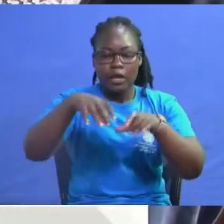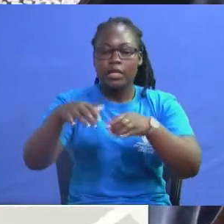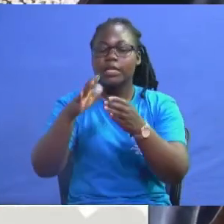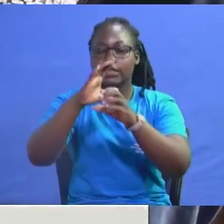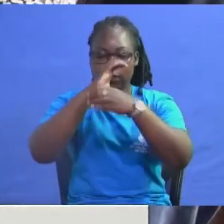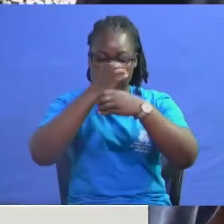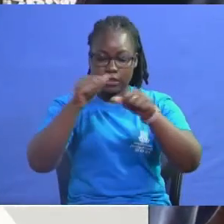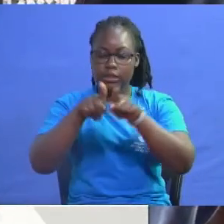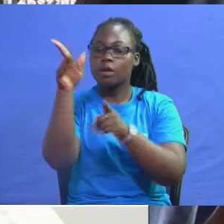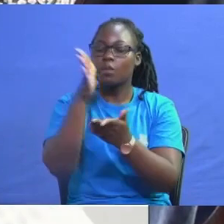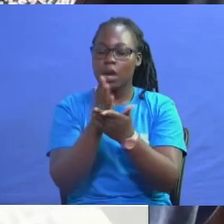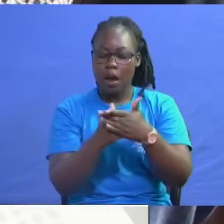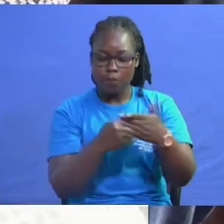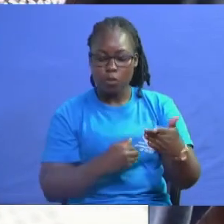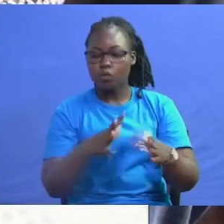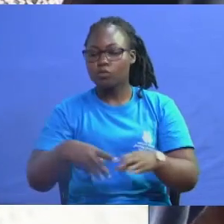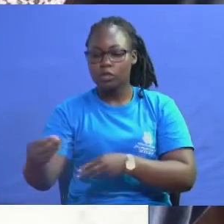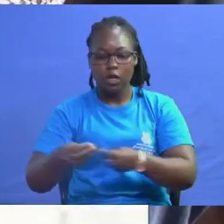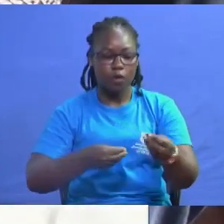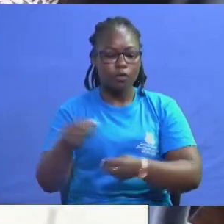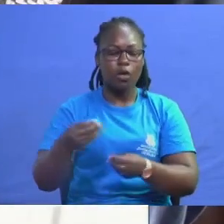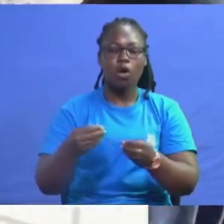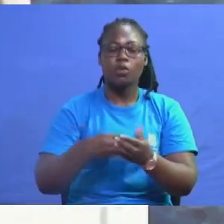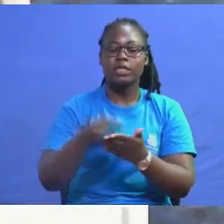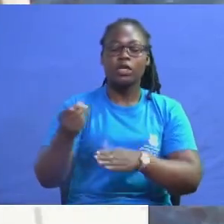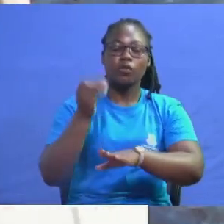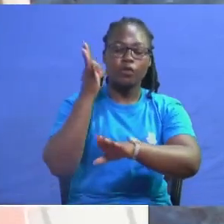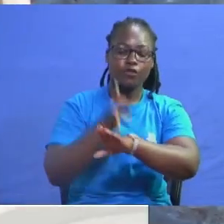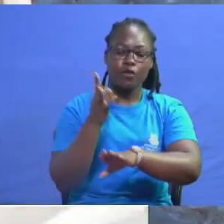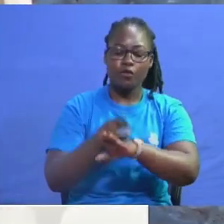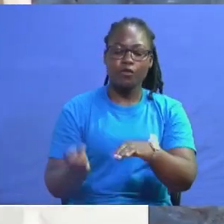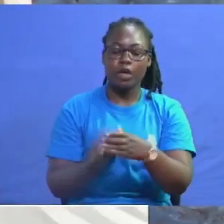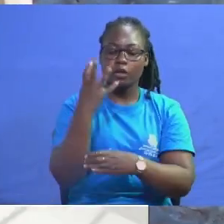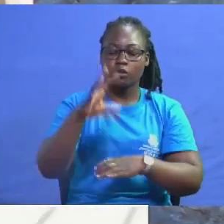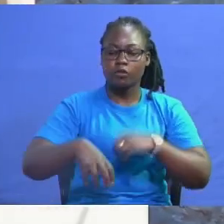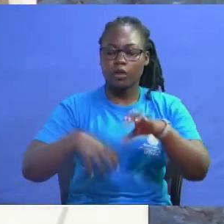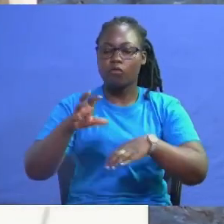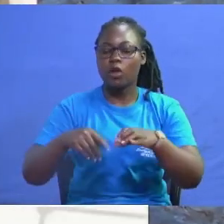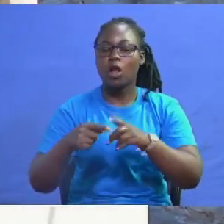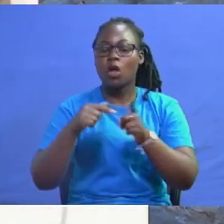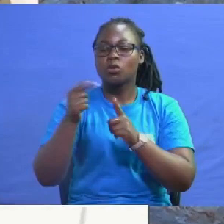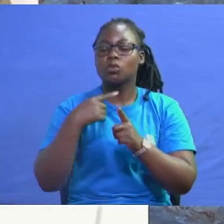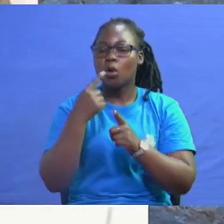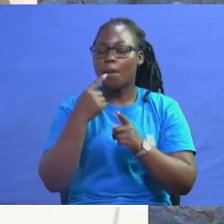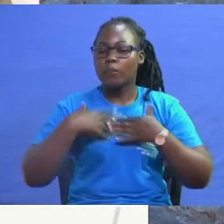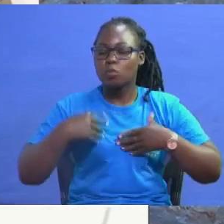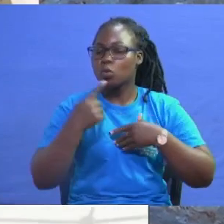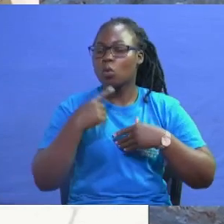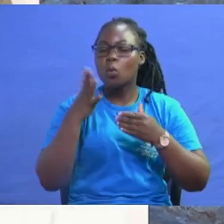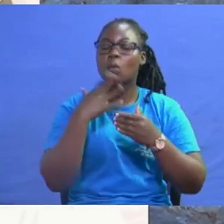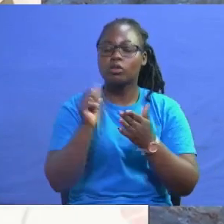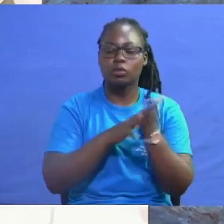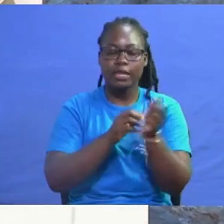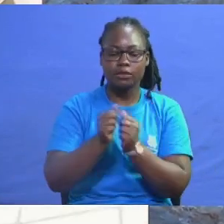approved before circulation, attributing the sale of fake fertilizers to cartels who want to frustrate the government's plan